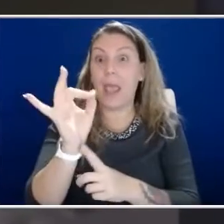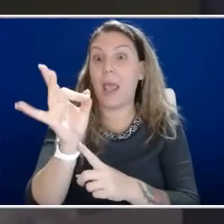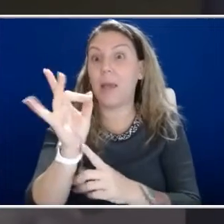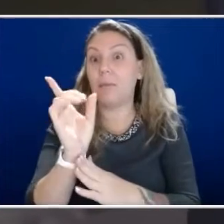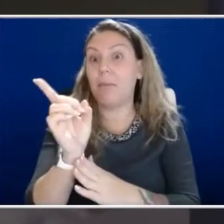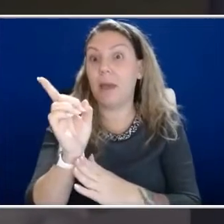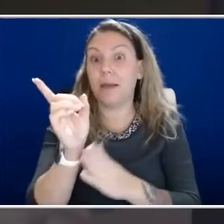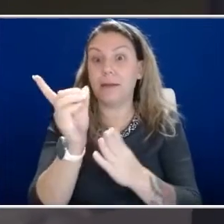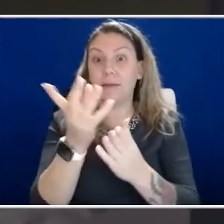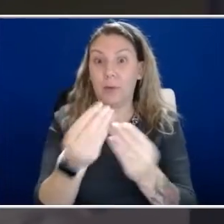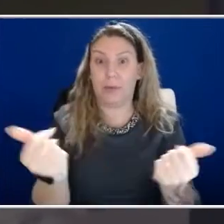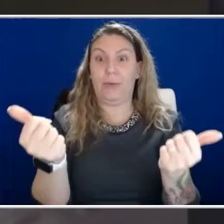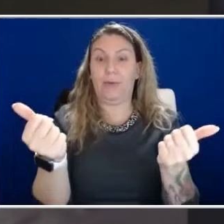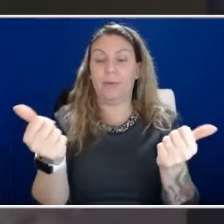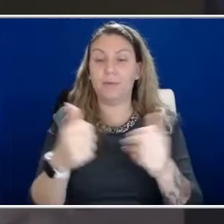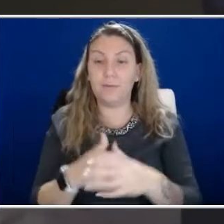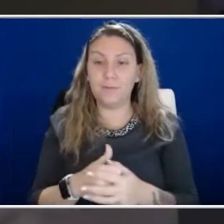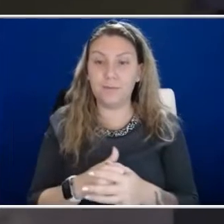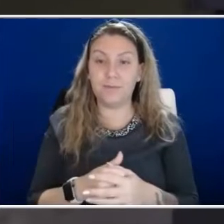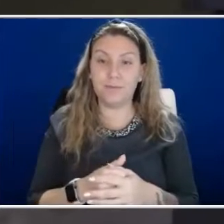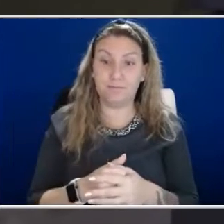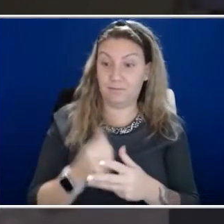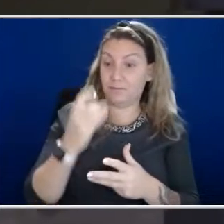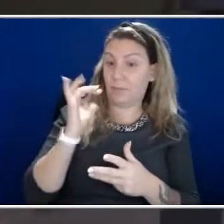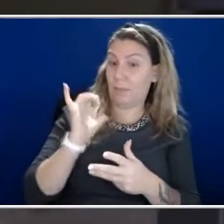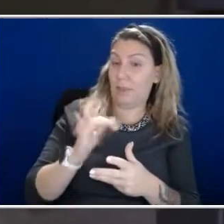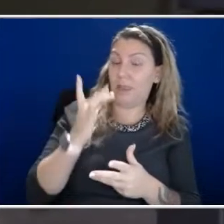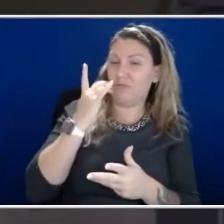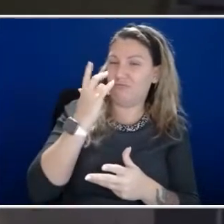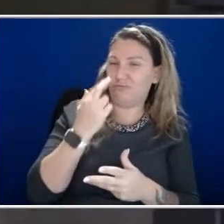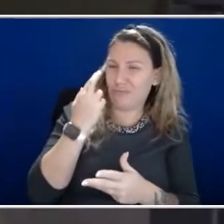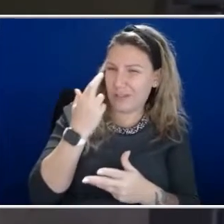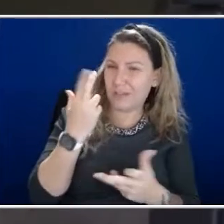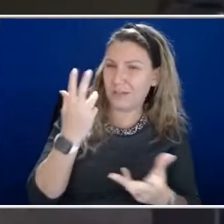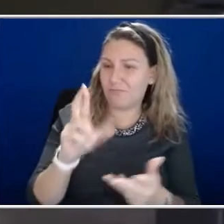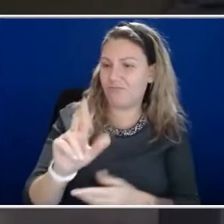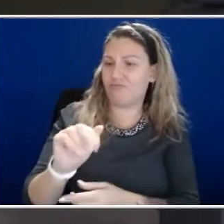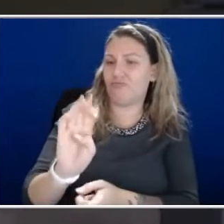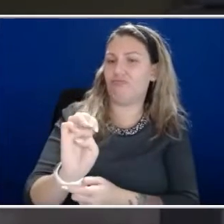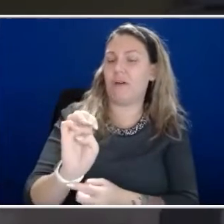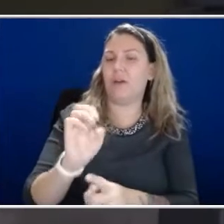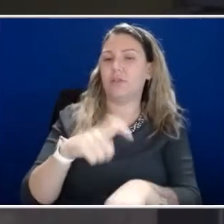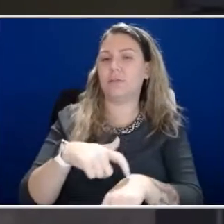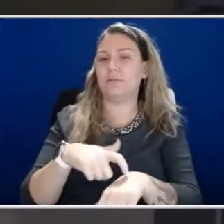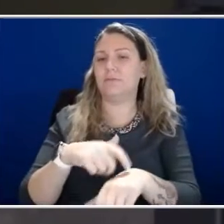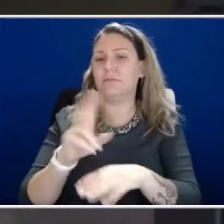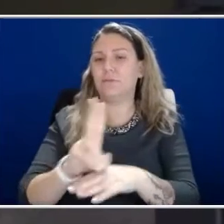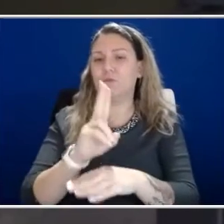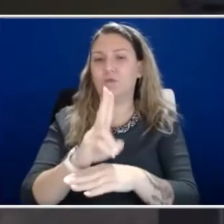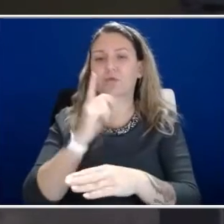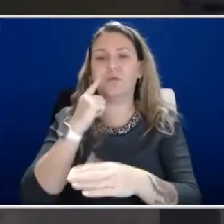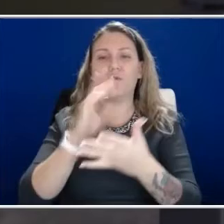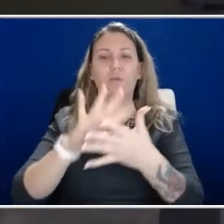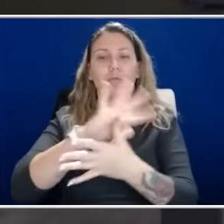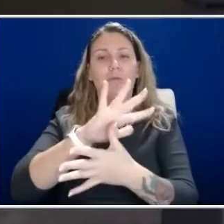And because of that, that's one of the rare times that hyperbarics is used as a primary